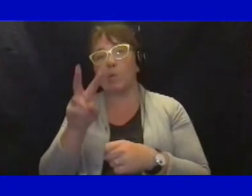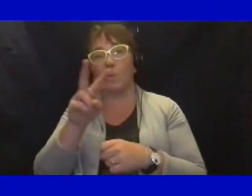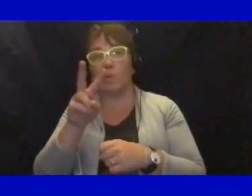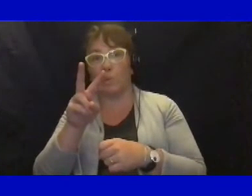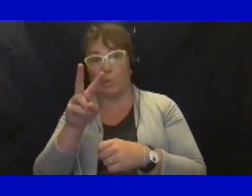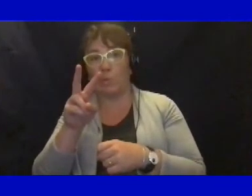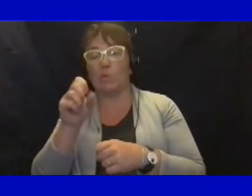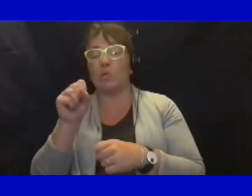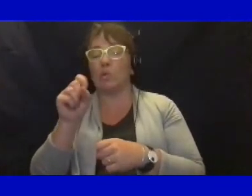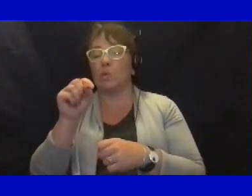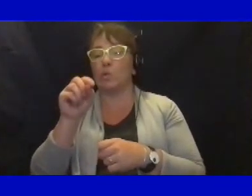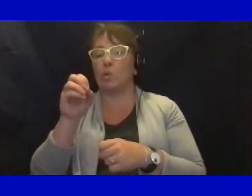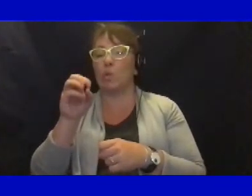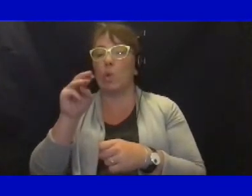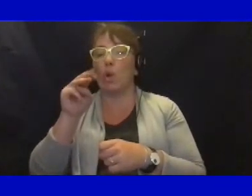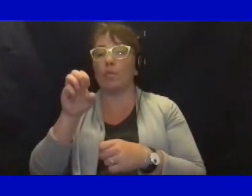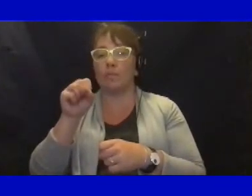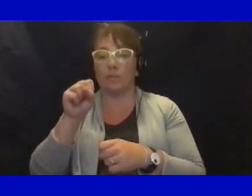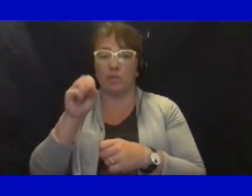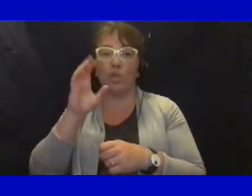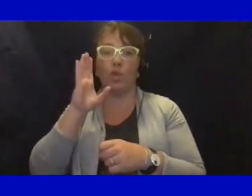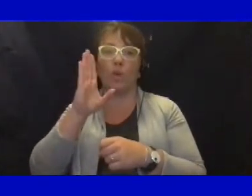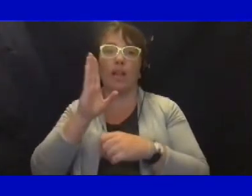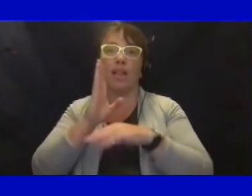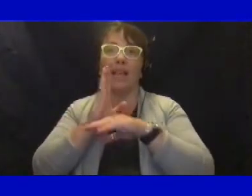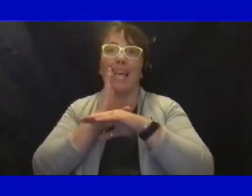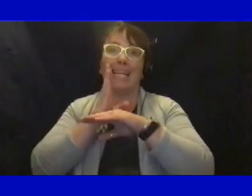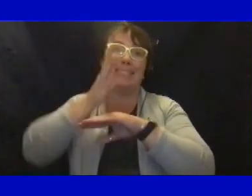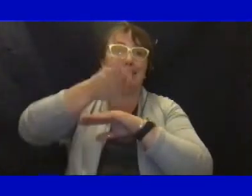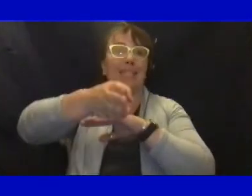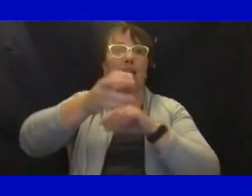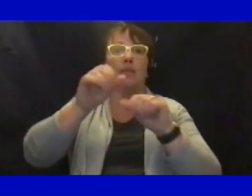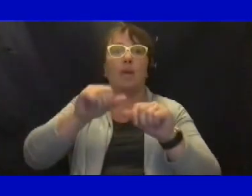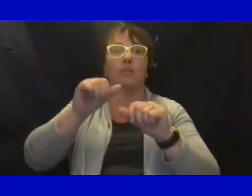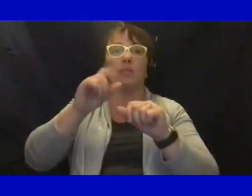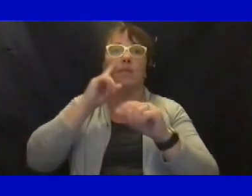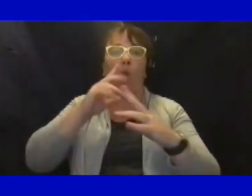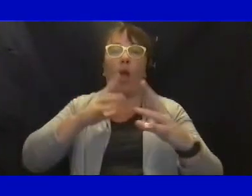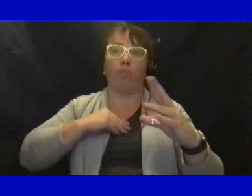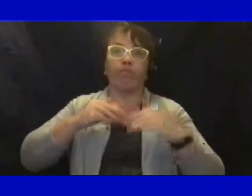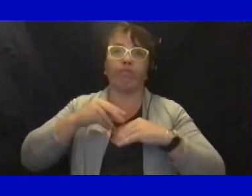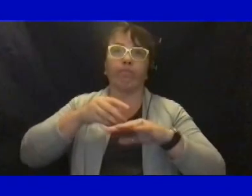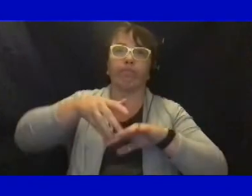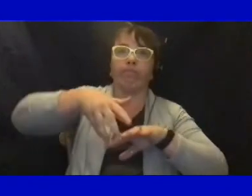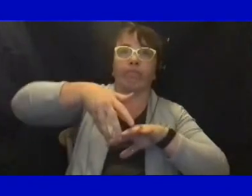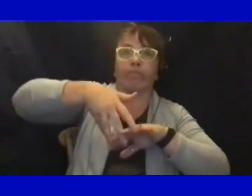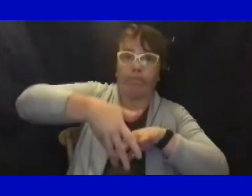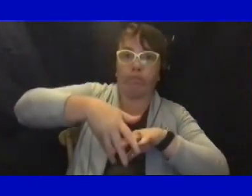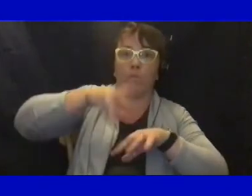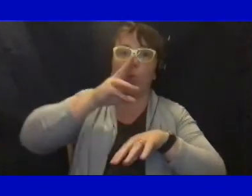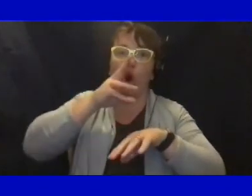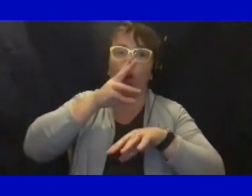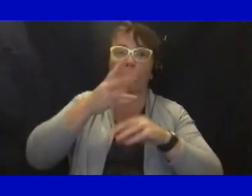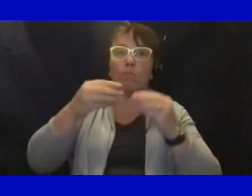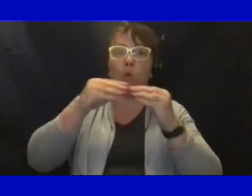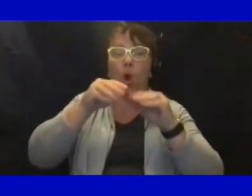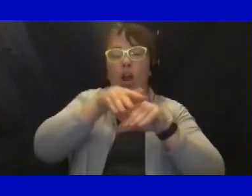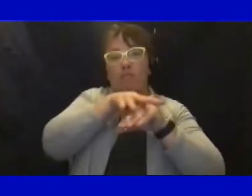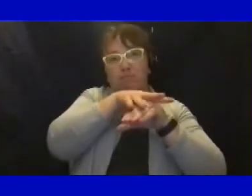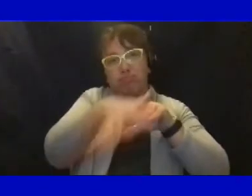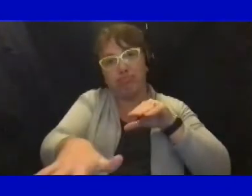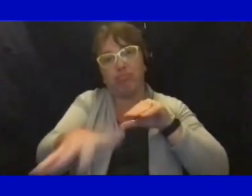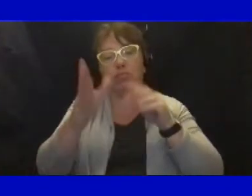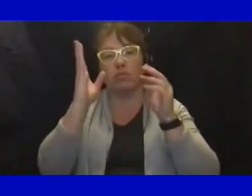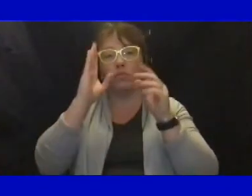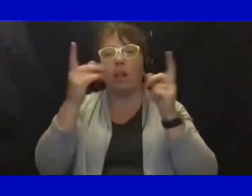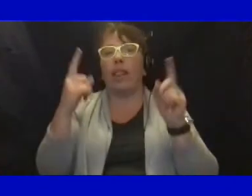exceed the rainfall rate thresholds on this burn scar. And that means you'll get many storms still that are smaller and less,